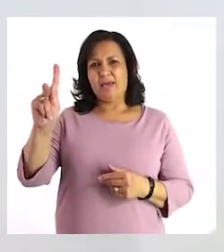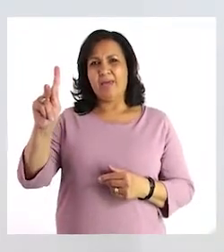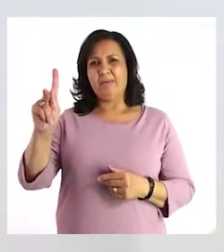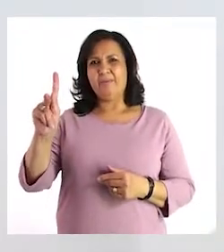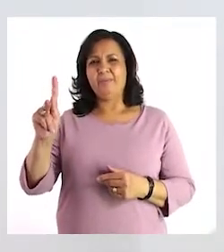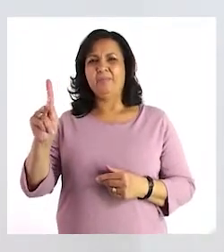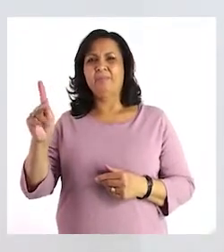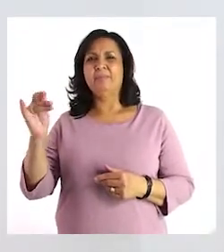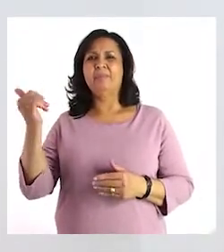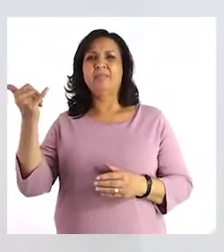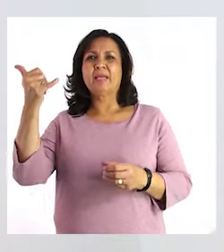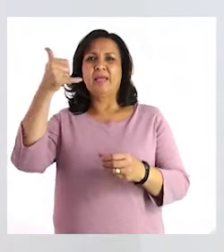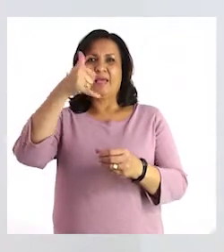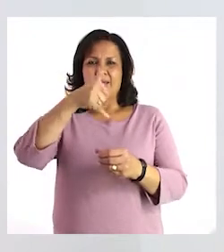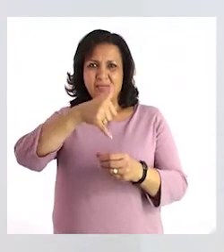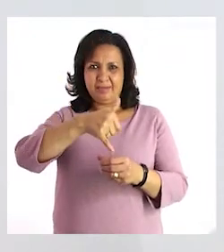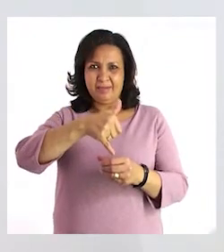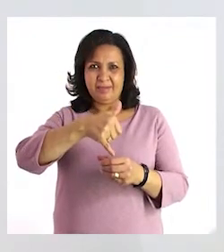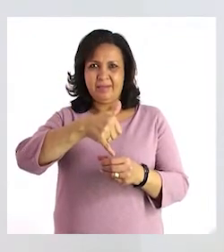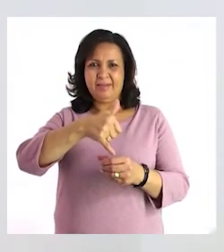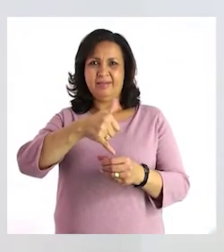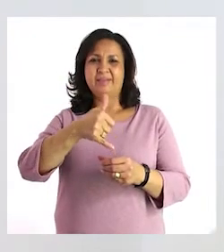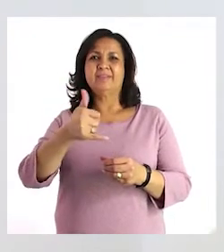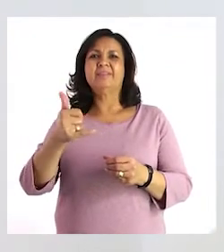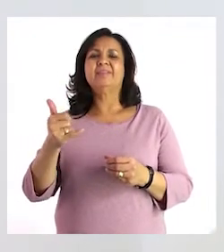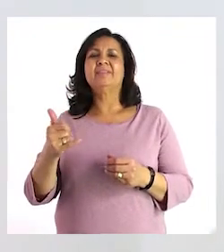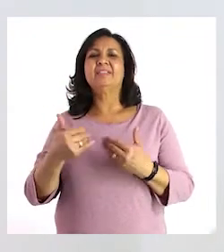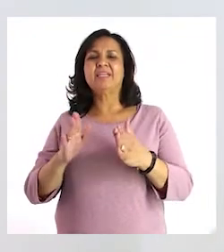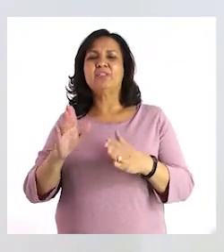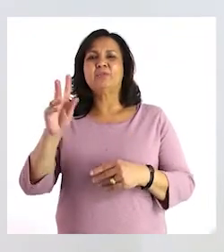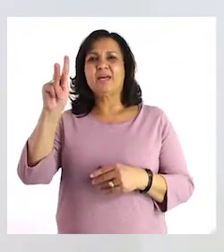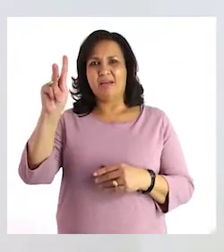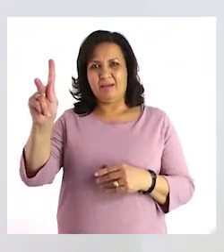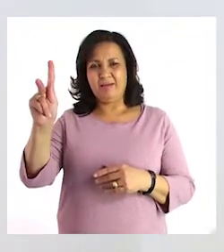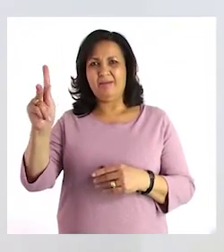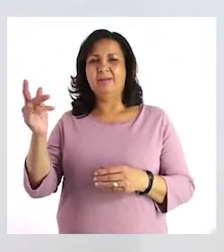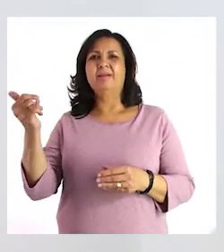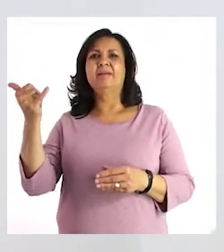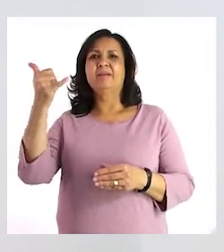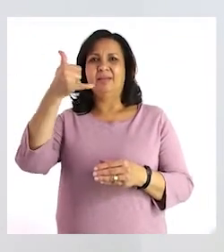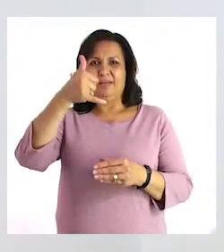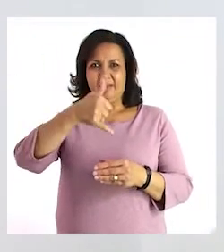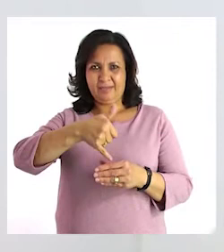kettle, kettle, K, kettle, K.